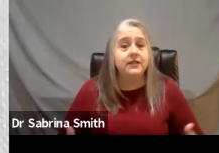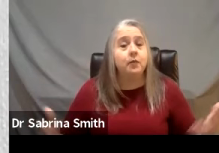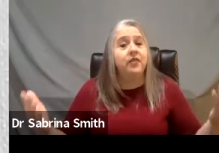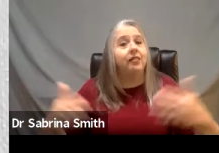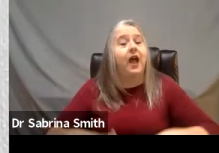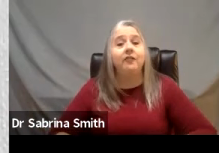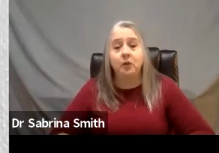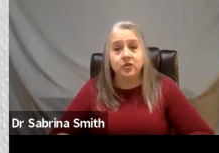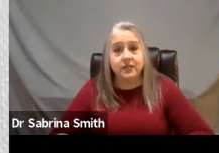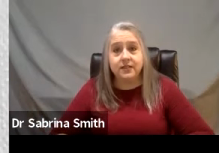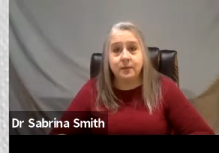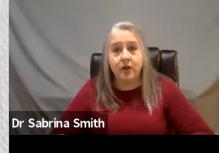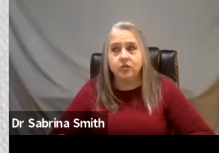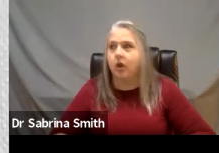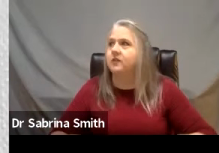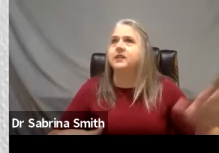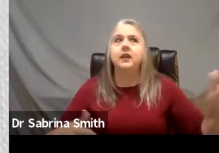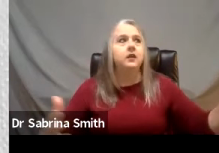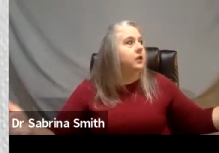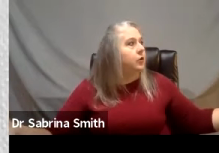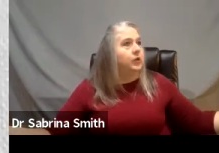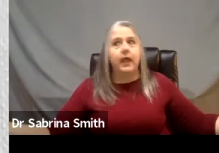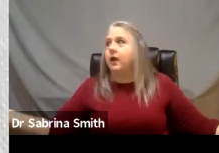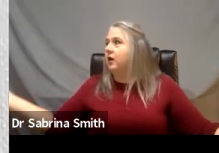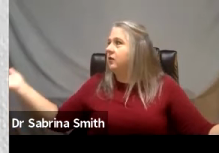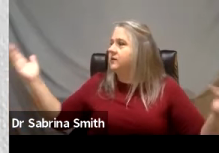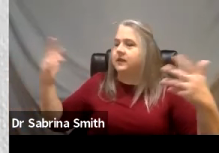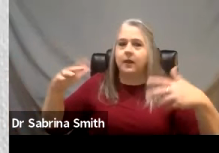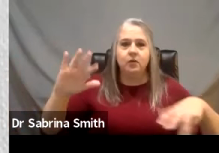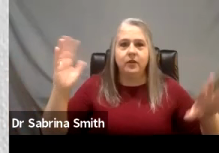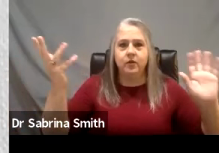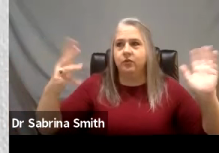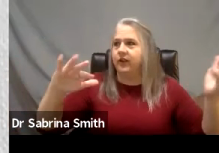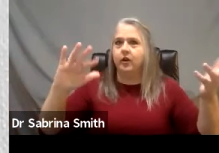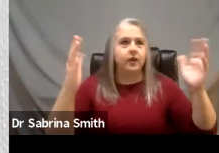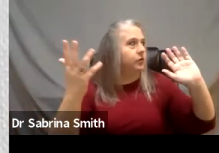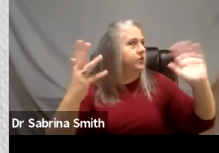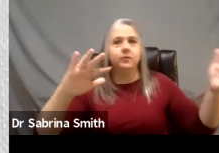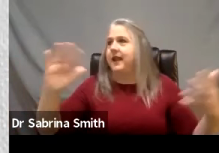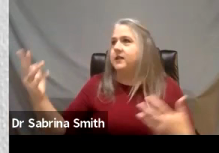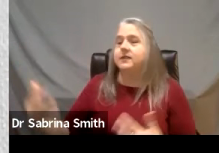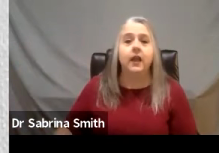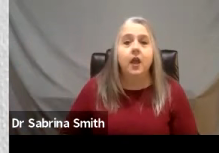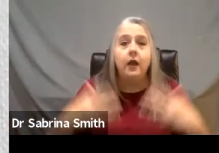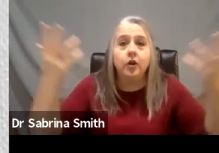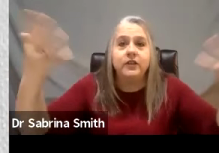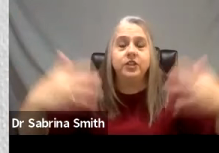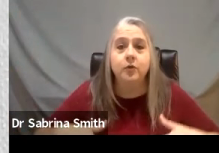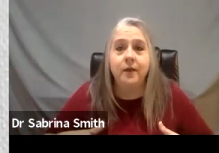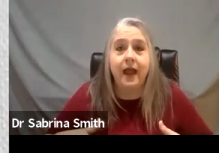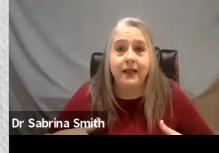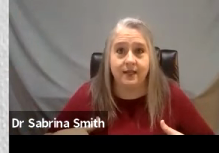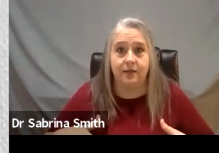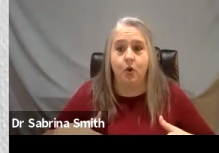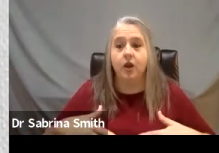some reason, when that live person disappears, all of a sudden we're like, oh, it's like that movie with Will Ferrell, I don't know what to do with my hands. Like, I don't know what to do